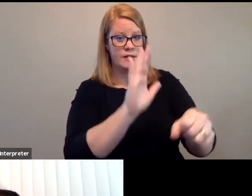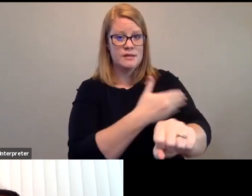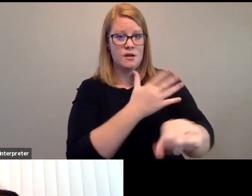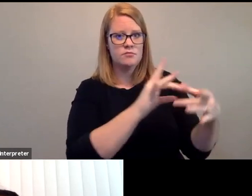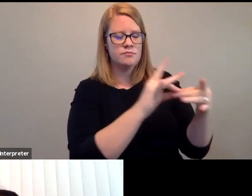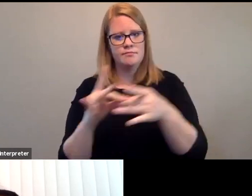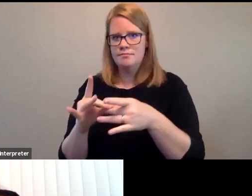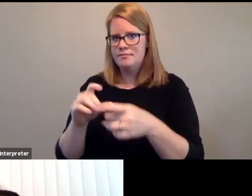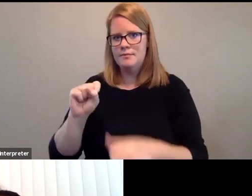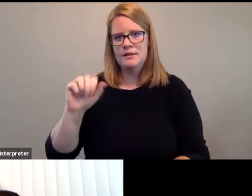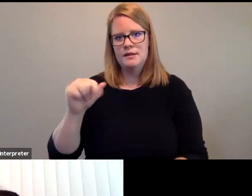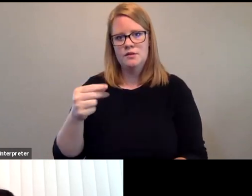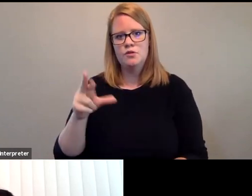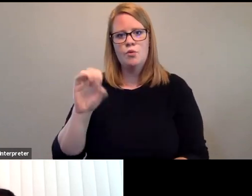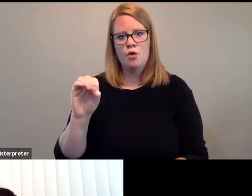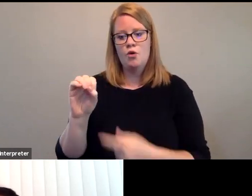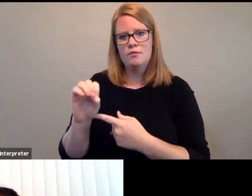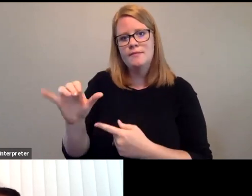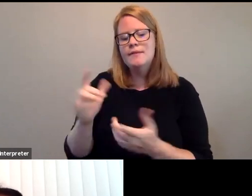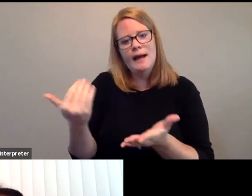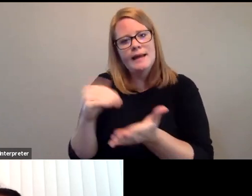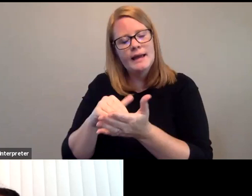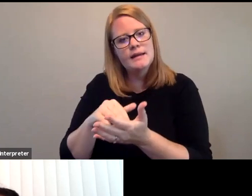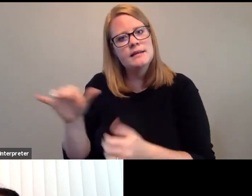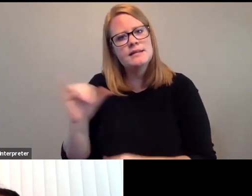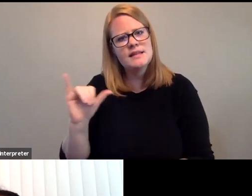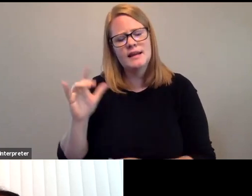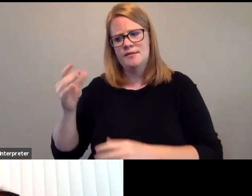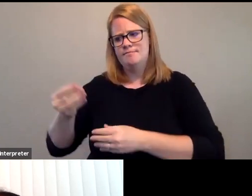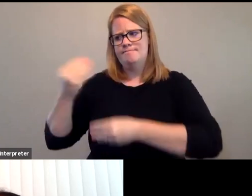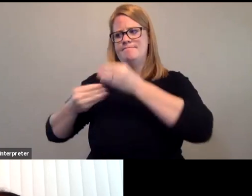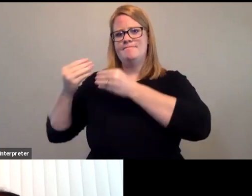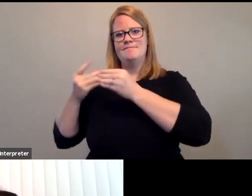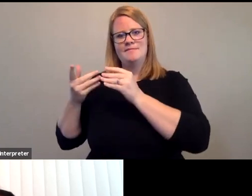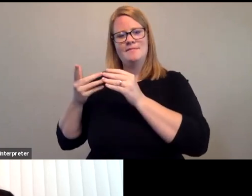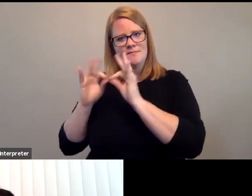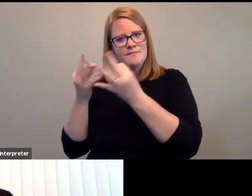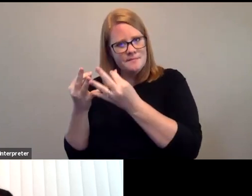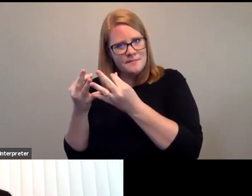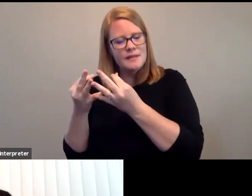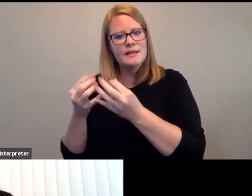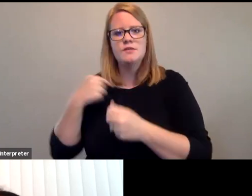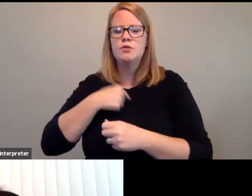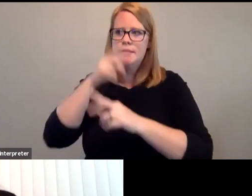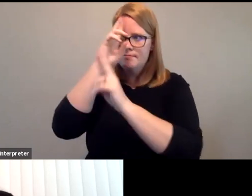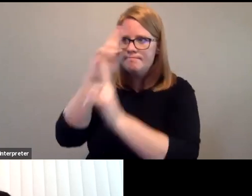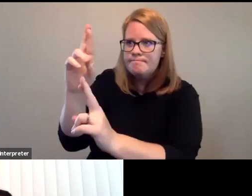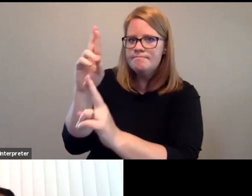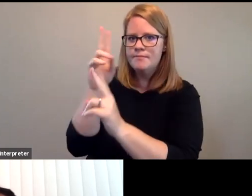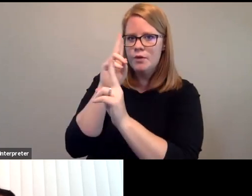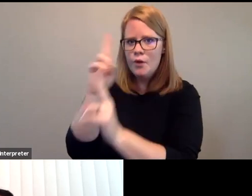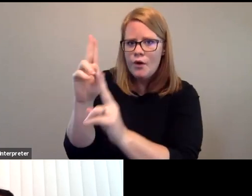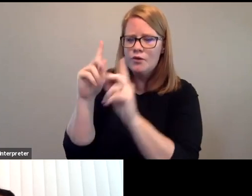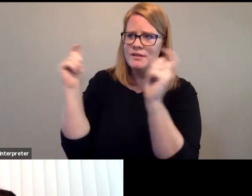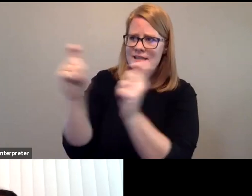considered one of our relatives, so we treat them, of course, with lots of respect, and celebrate them and honor them.